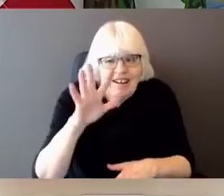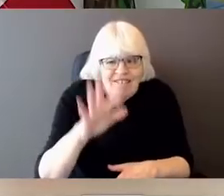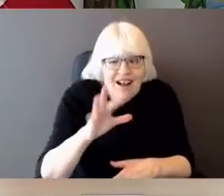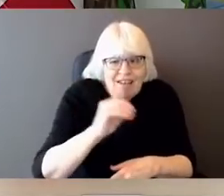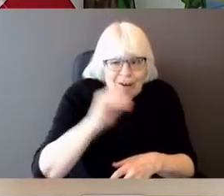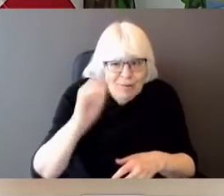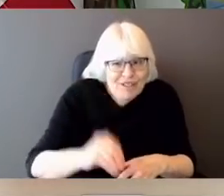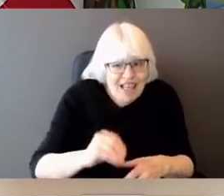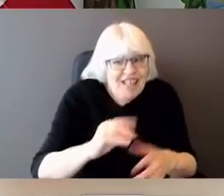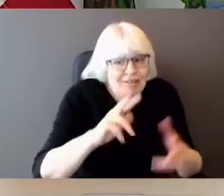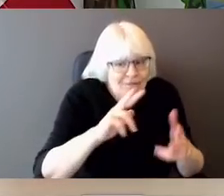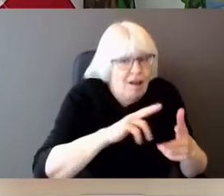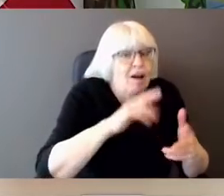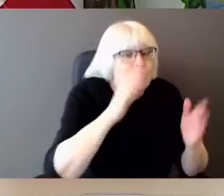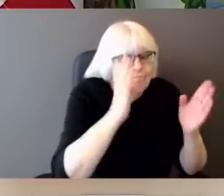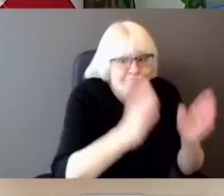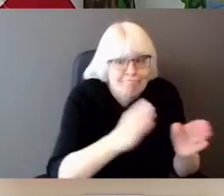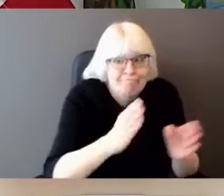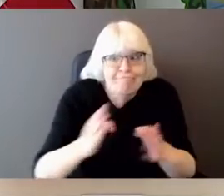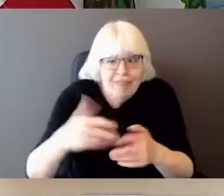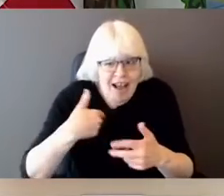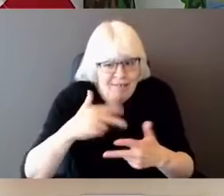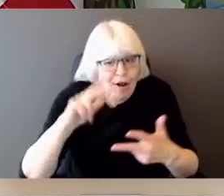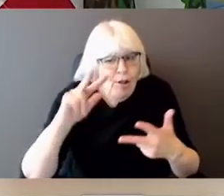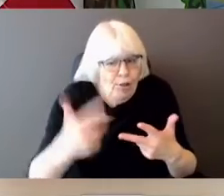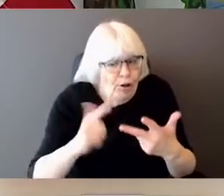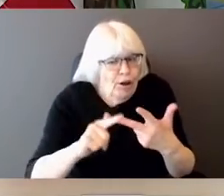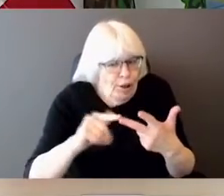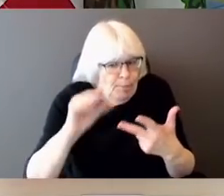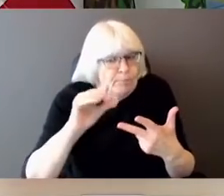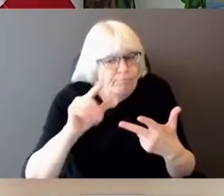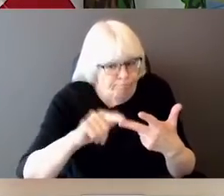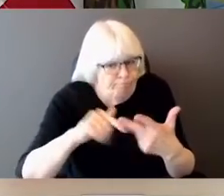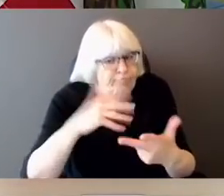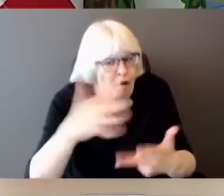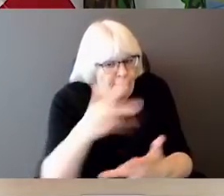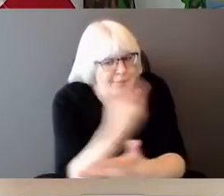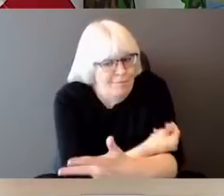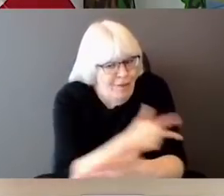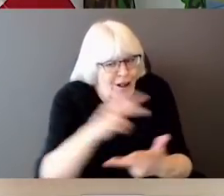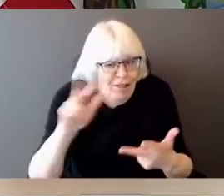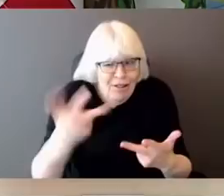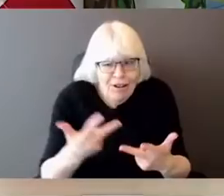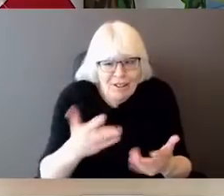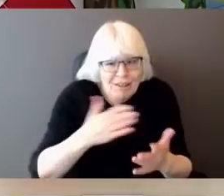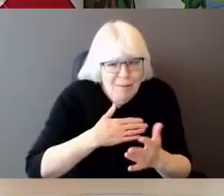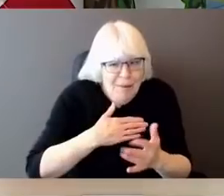So we'll continue to watch that. And now, this is my last question. I know